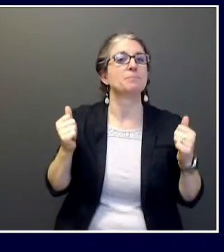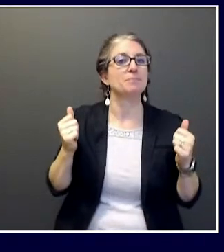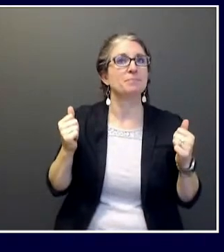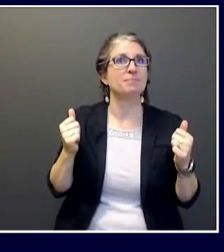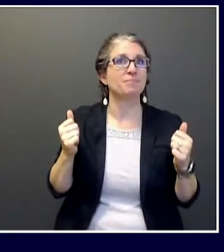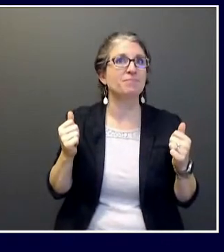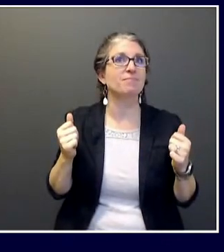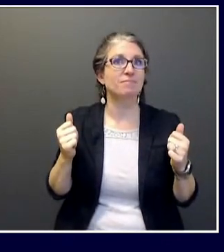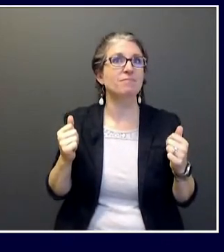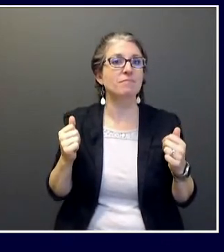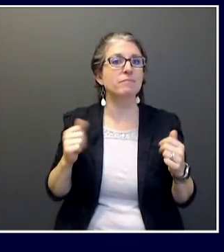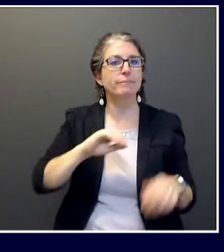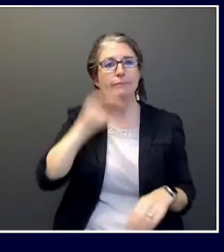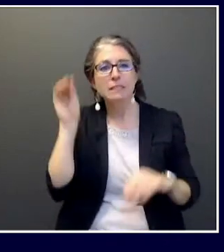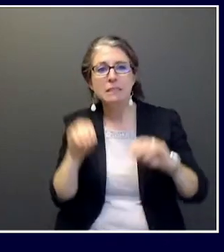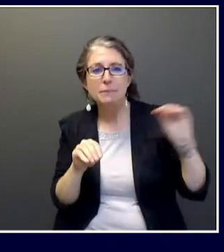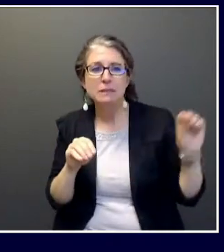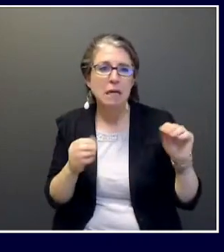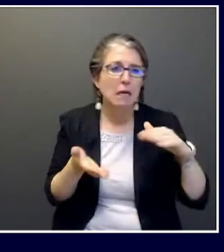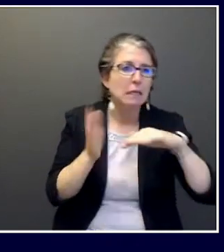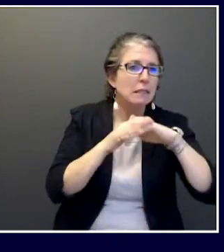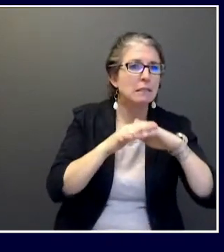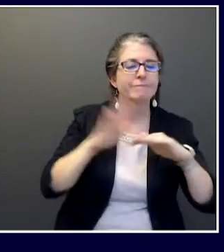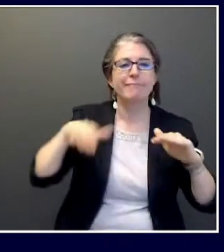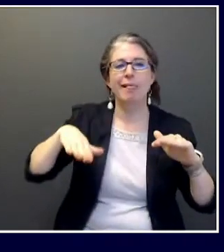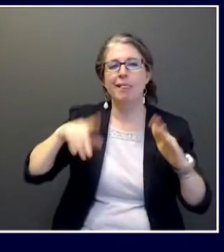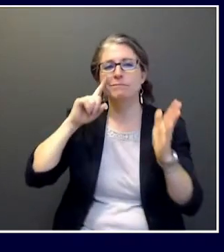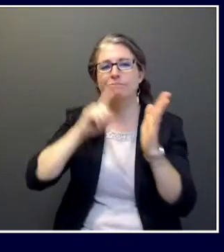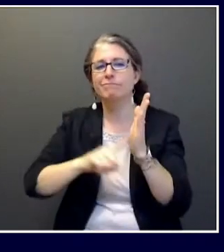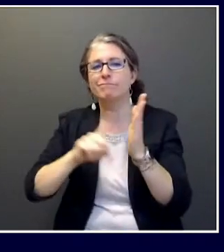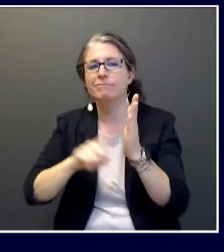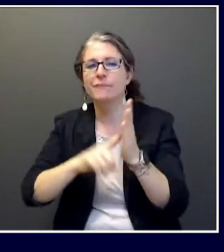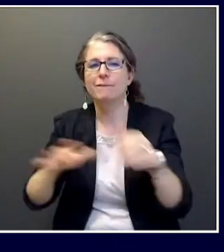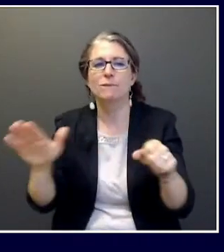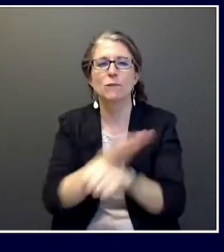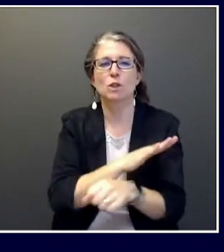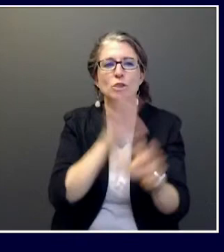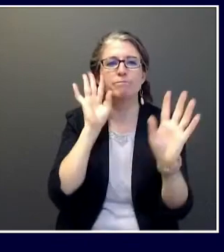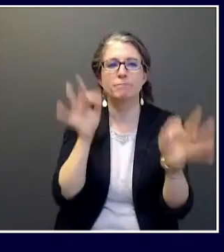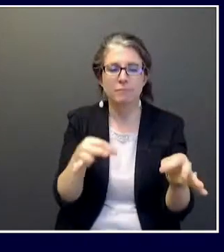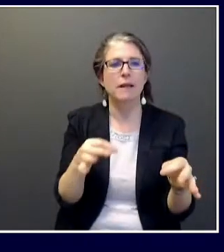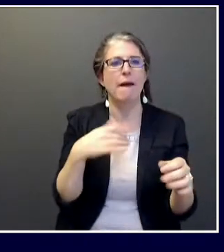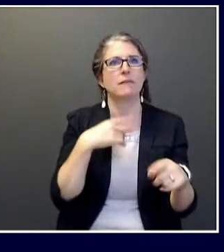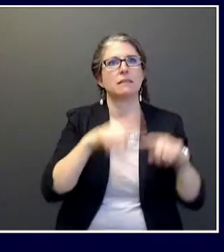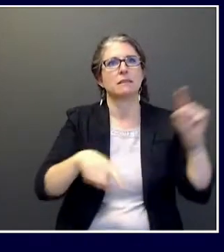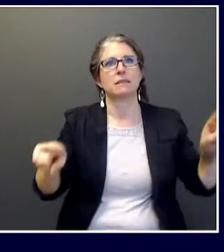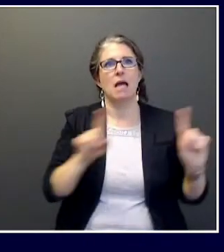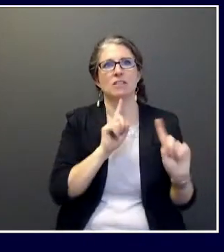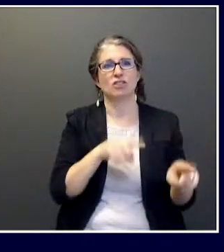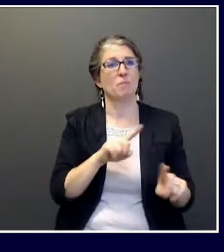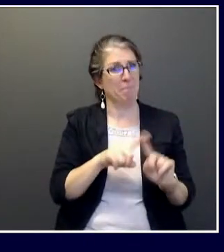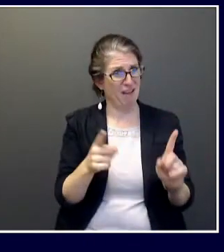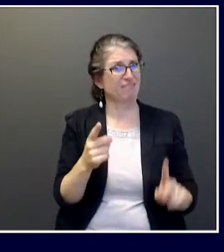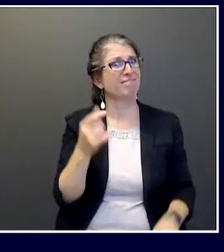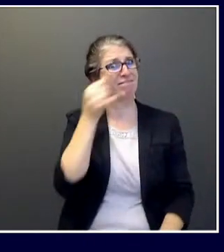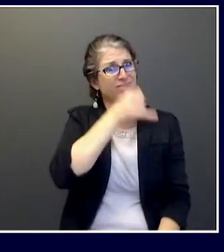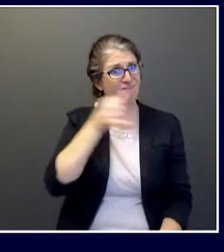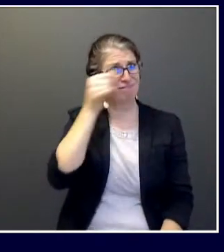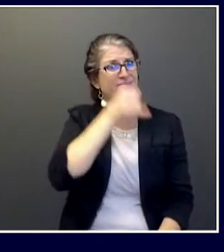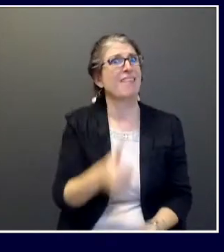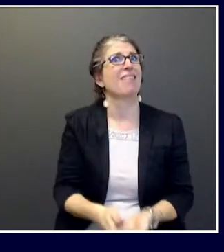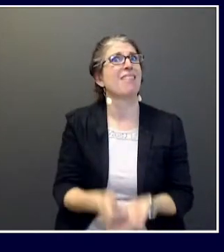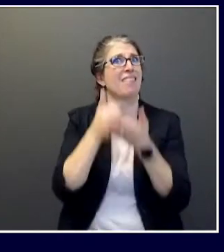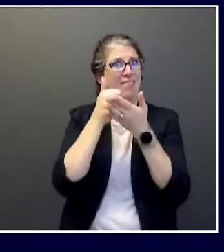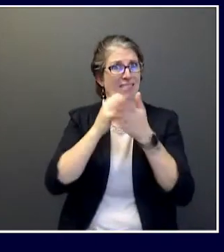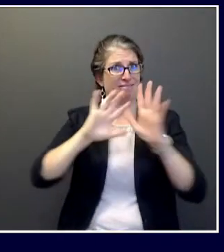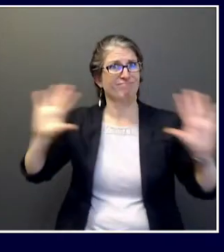by population, but it was significant enough statistically and clinically to warrant both the FDA and the CDC